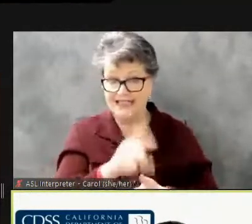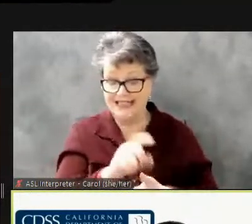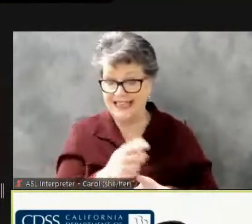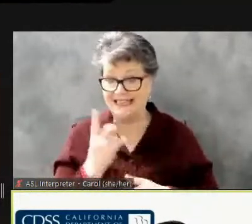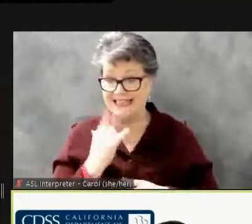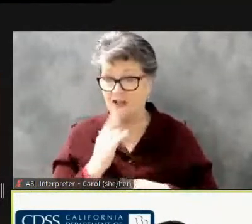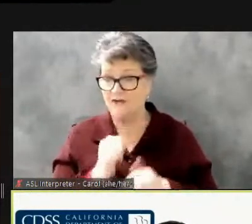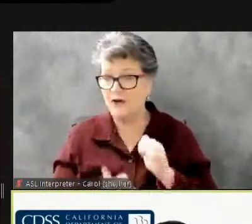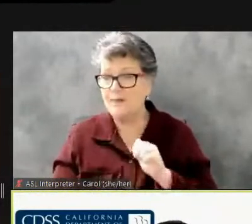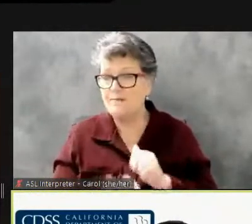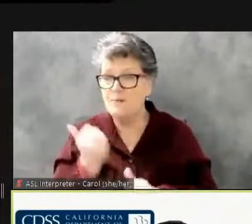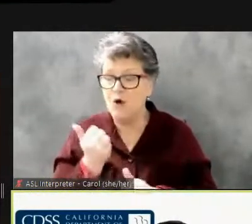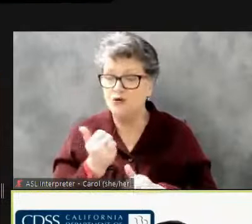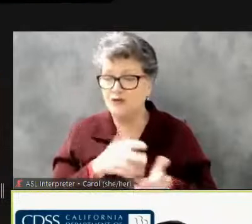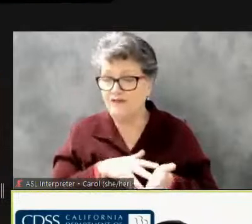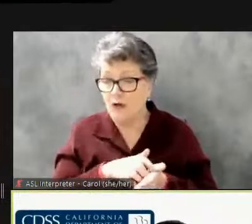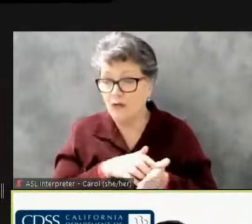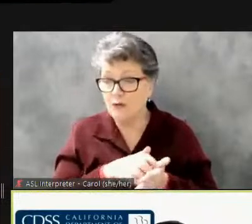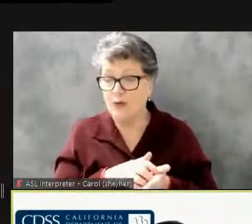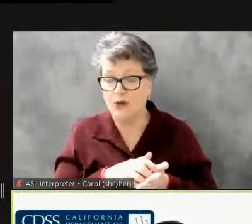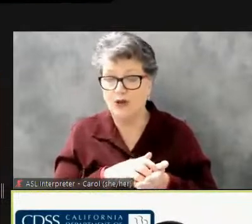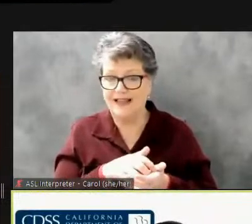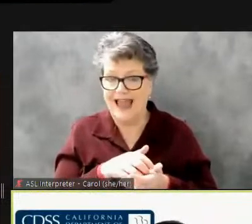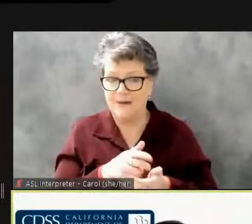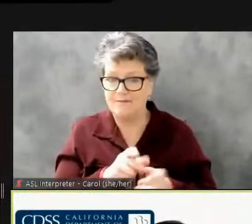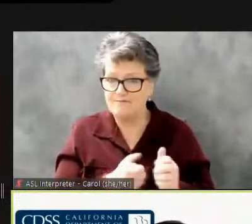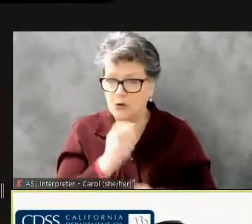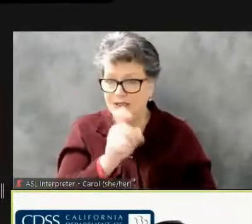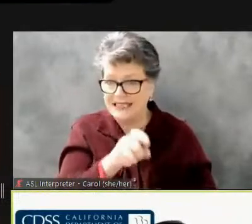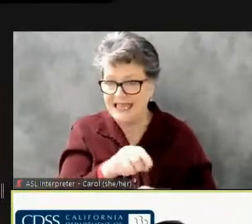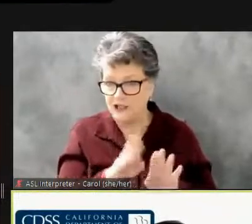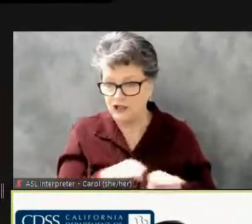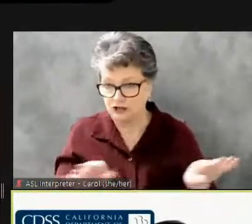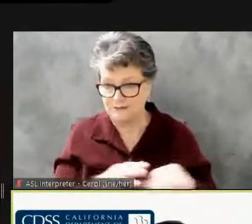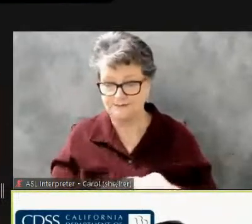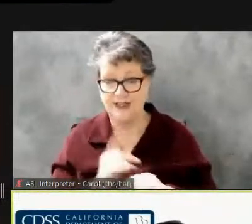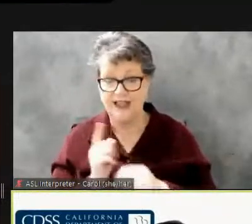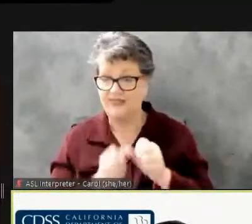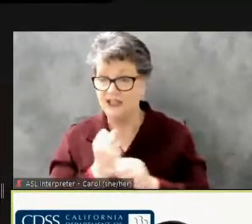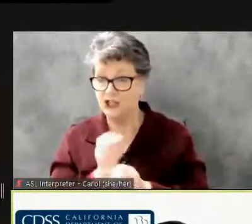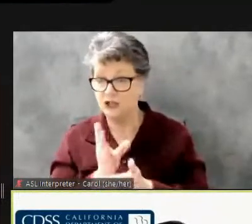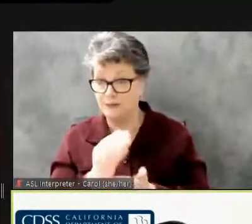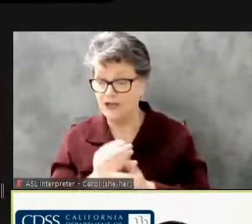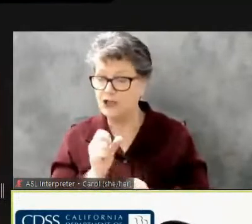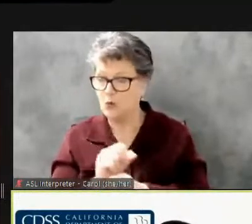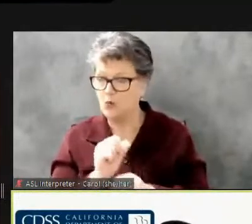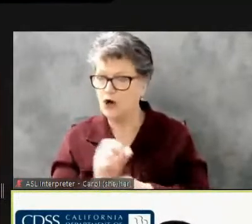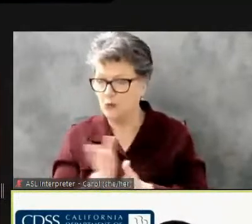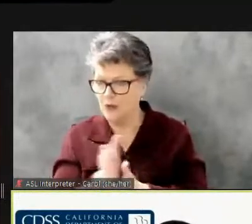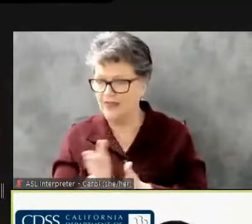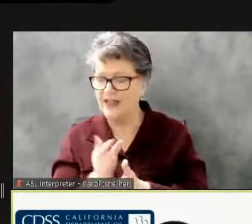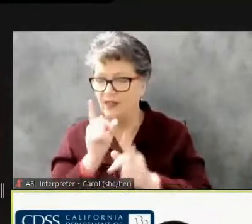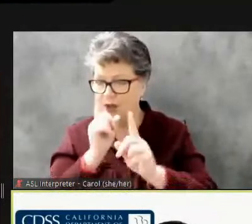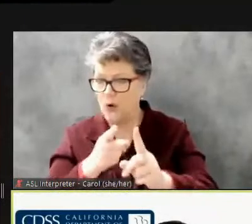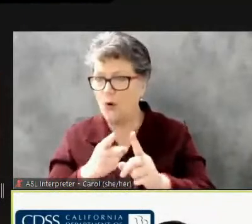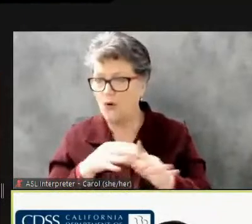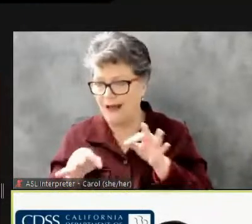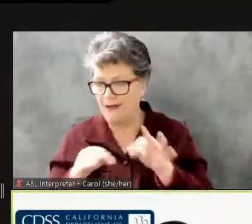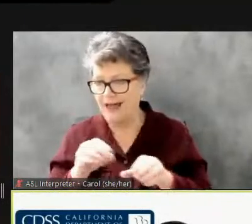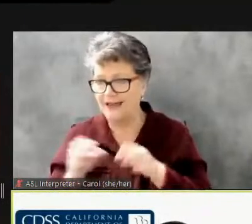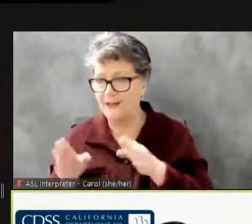most vulnerable families and their children. This year's budget works to advance the goal outlined in this plan.